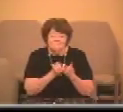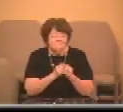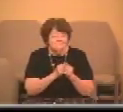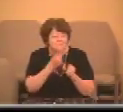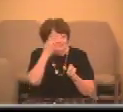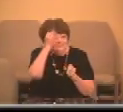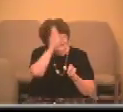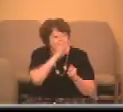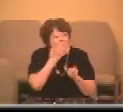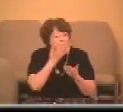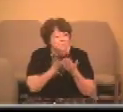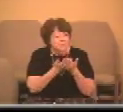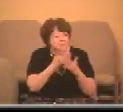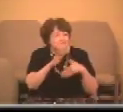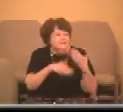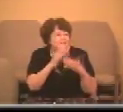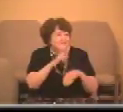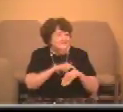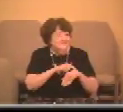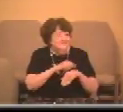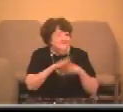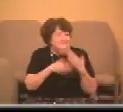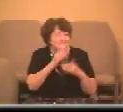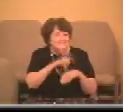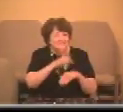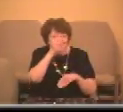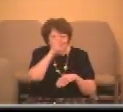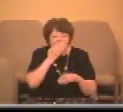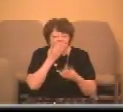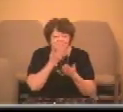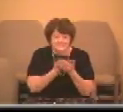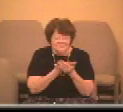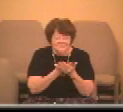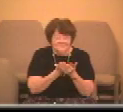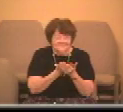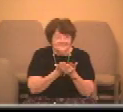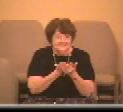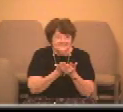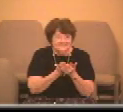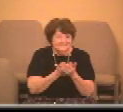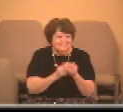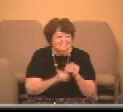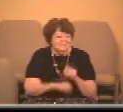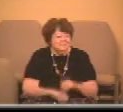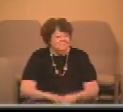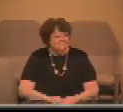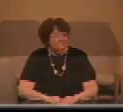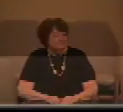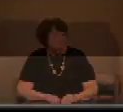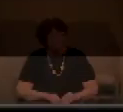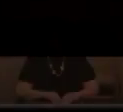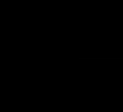Because God is good. All the time. Go in peace. Amen.